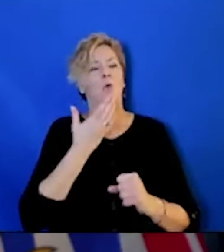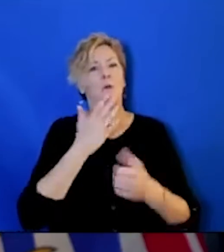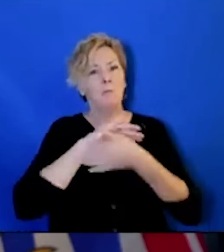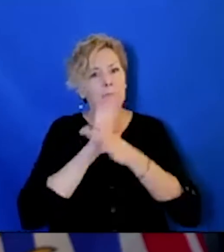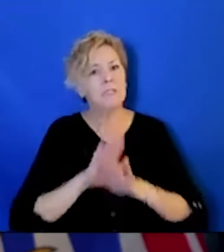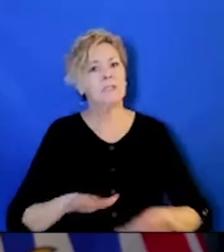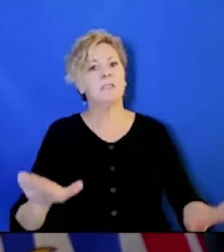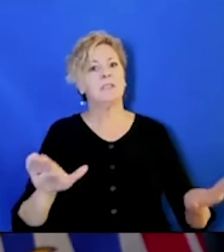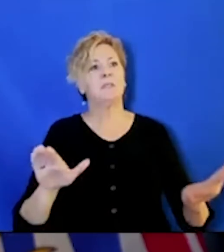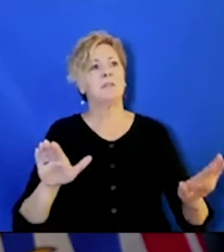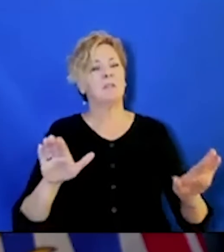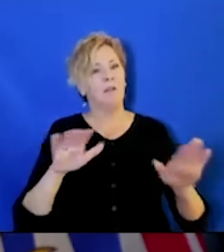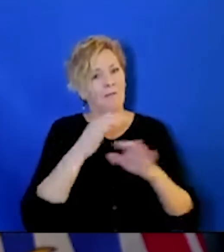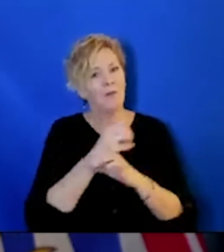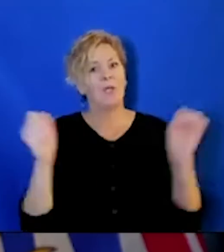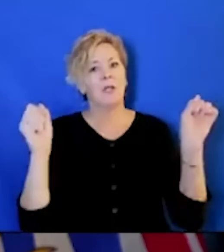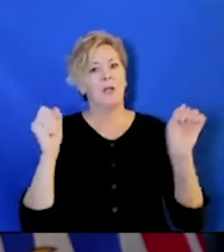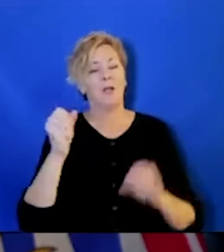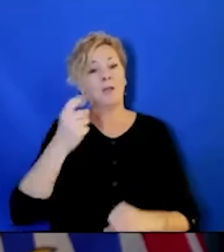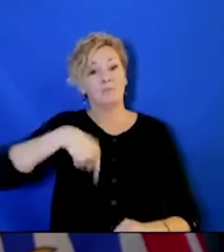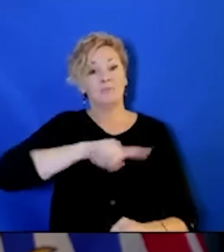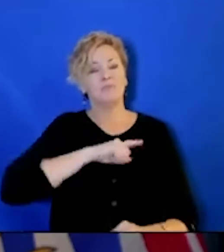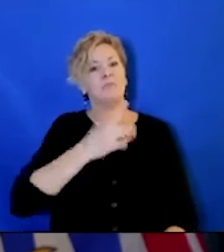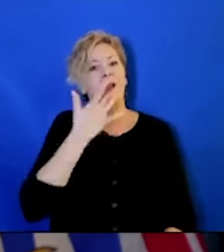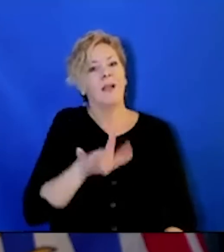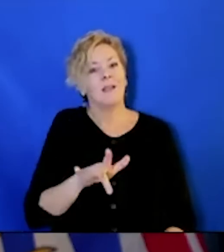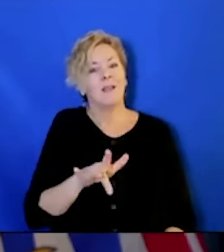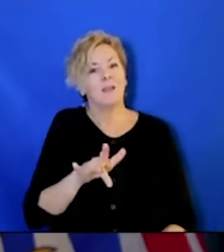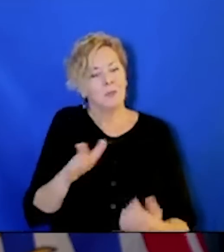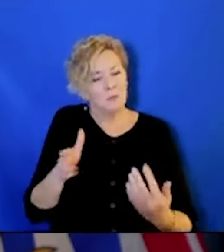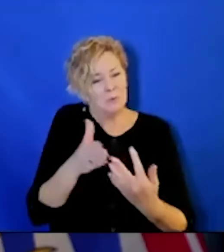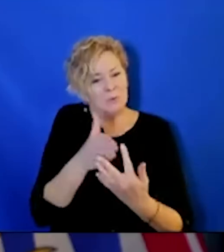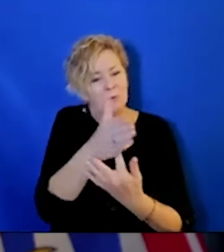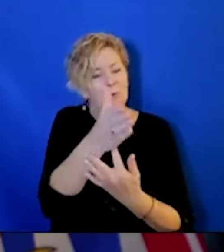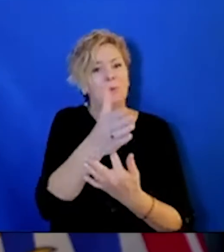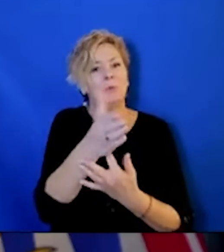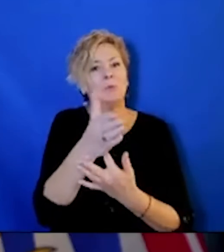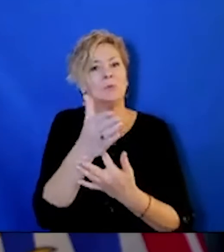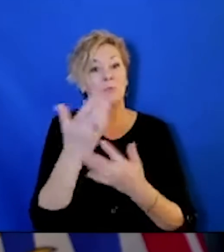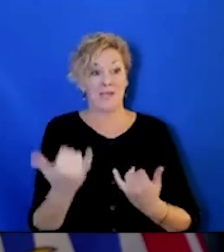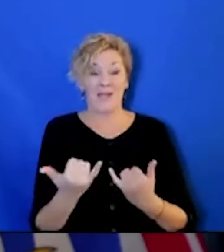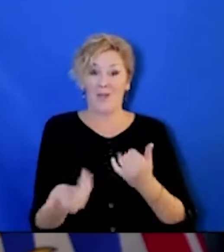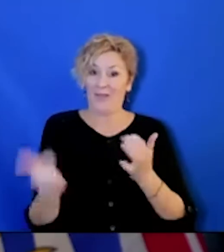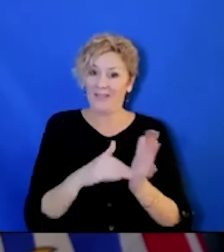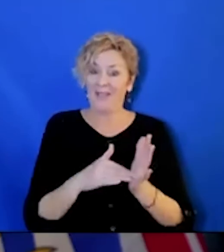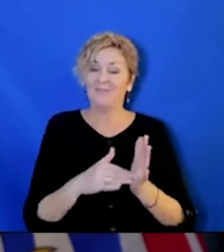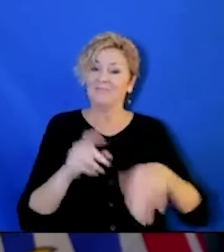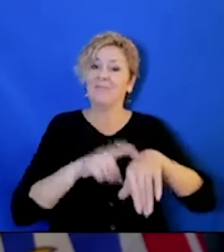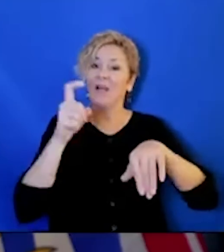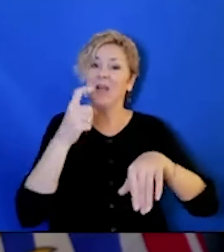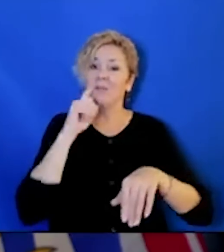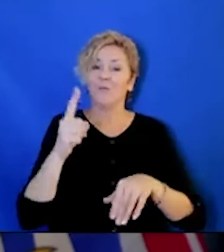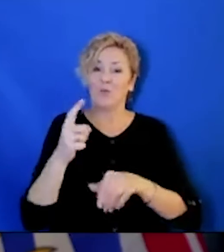with optimism. It may be dark now, but there is light ahead. And we will do it by going through this